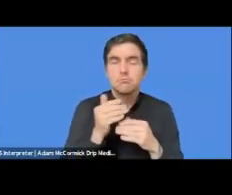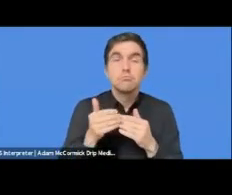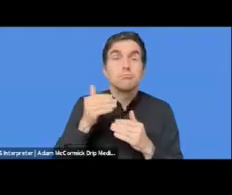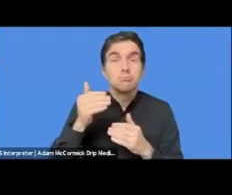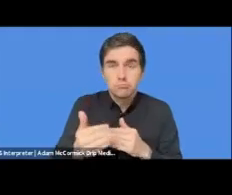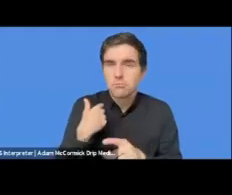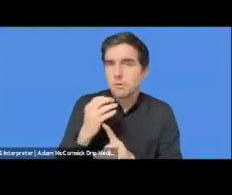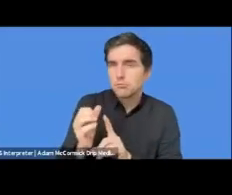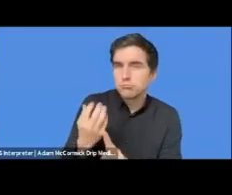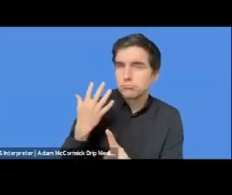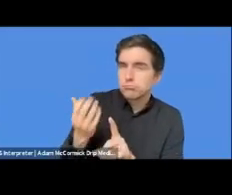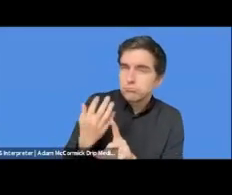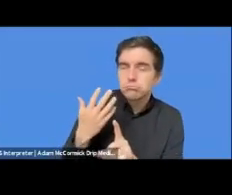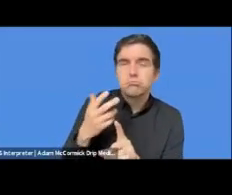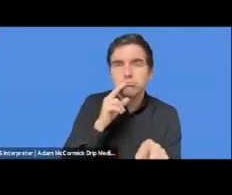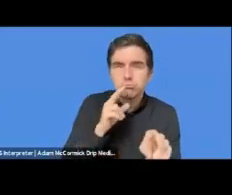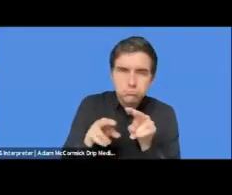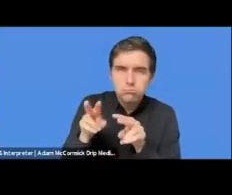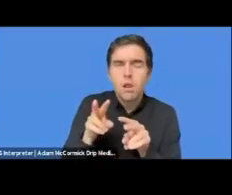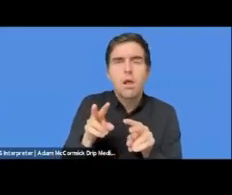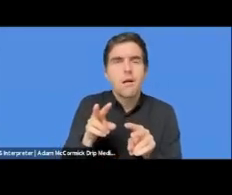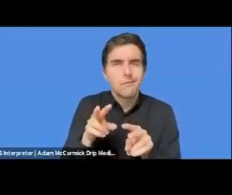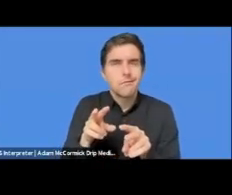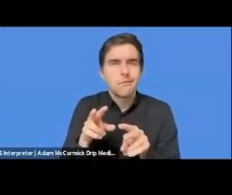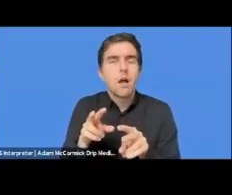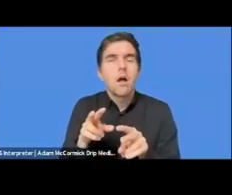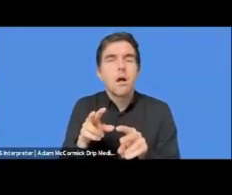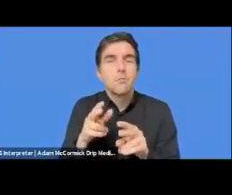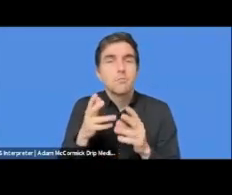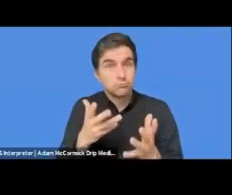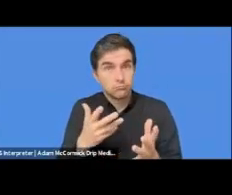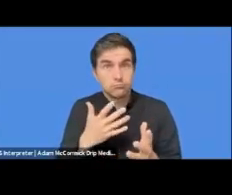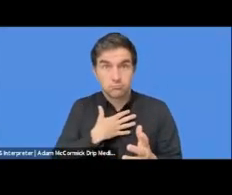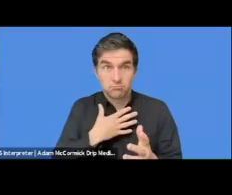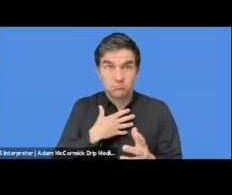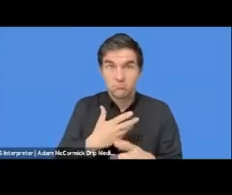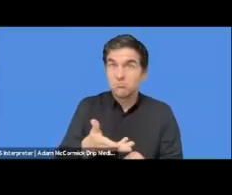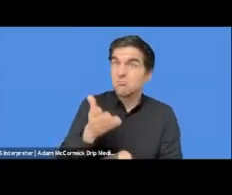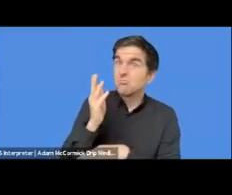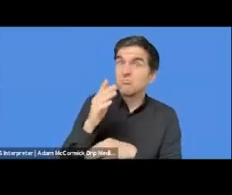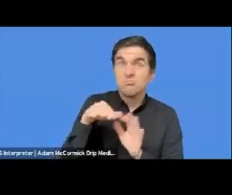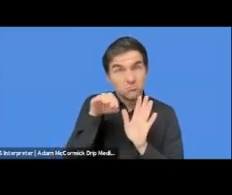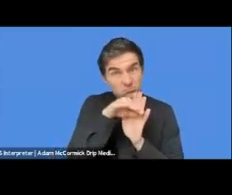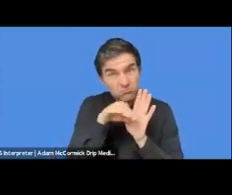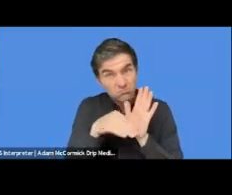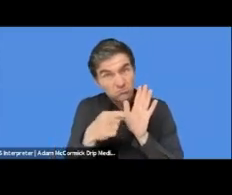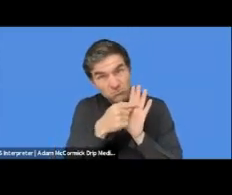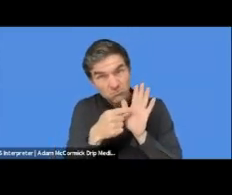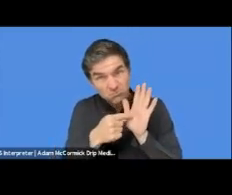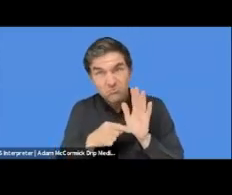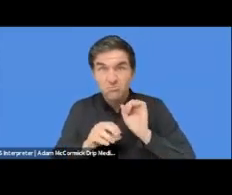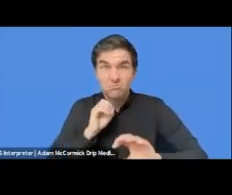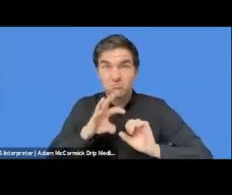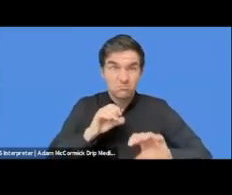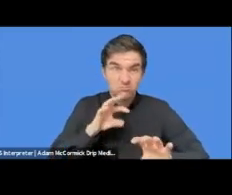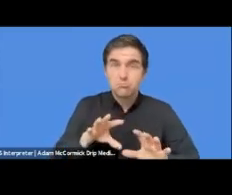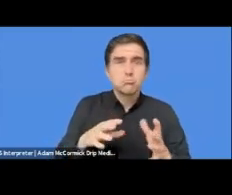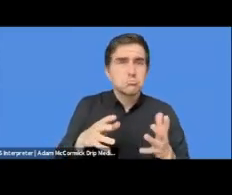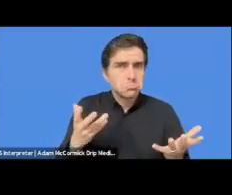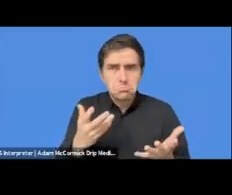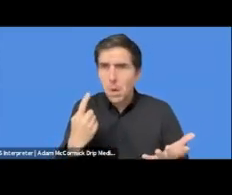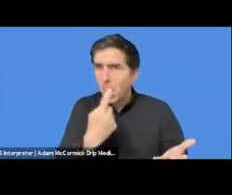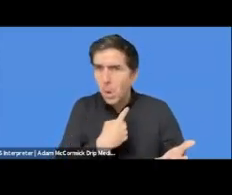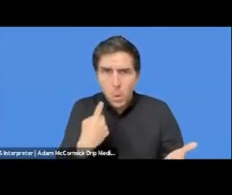Next slide, please. Thank you. So that is just my presentation outline. We'll look at